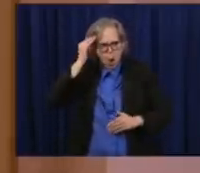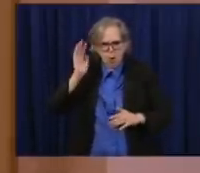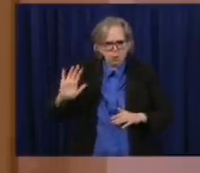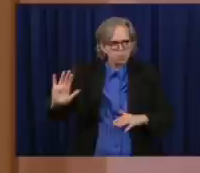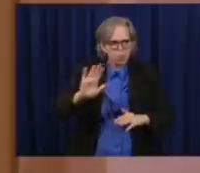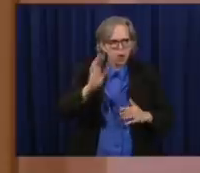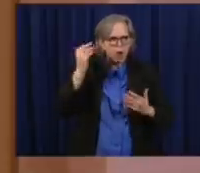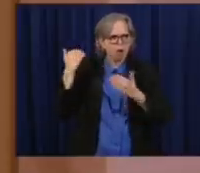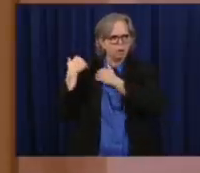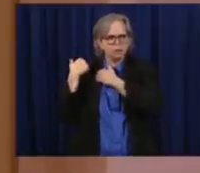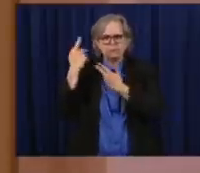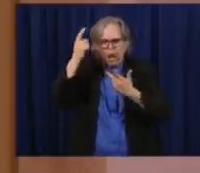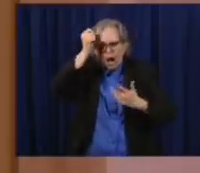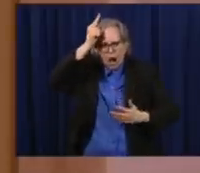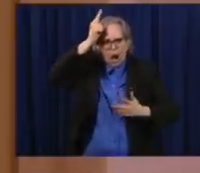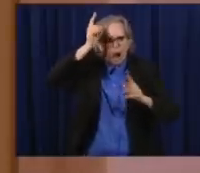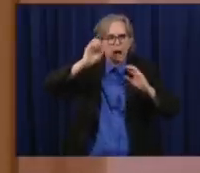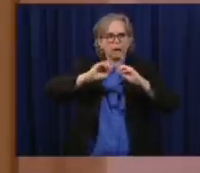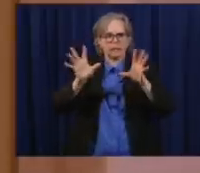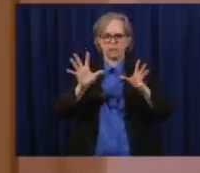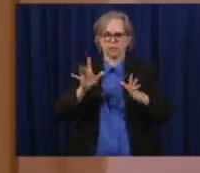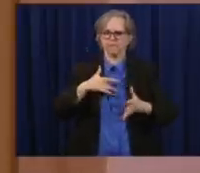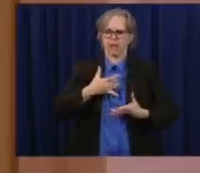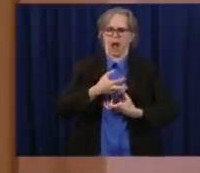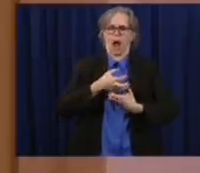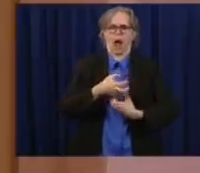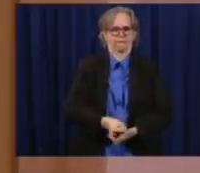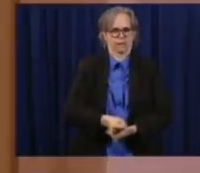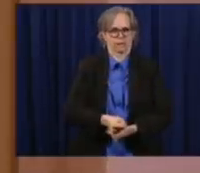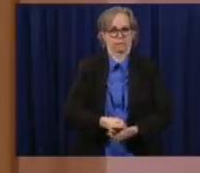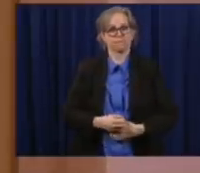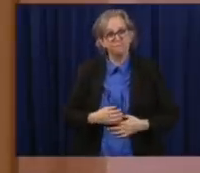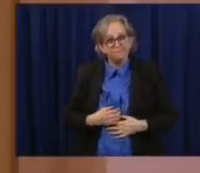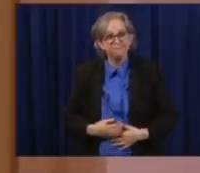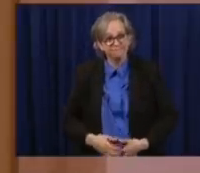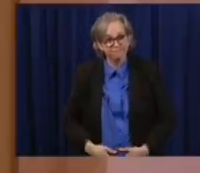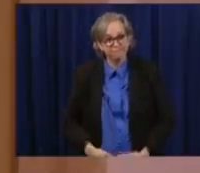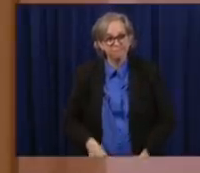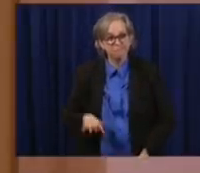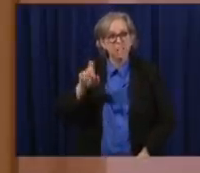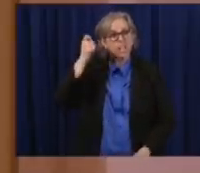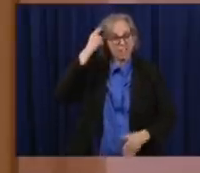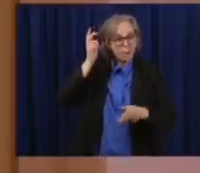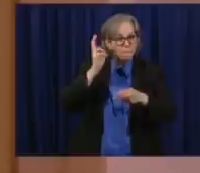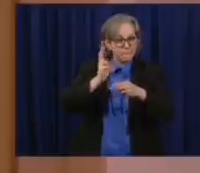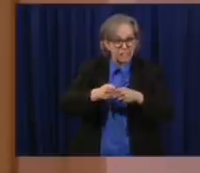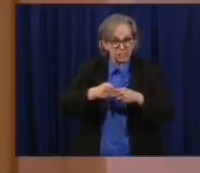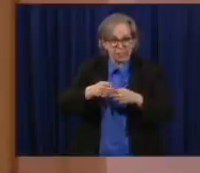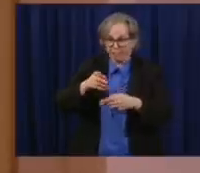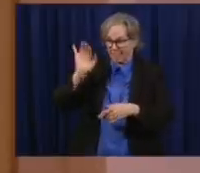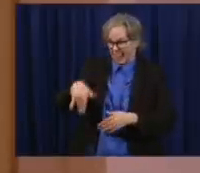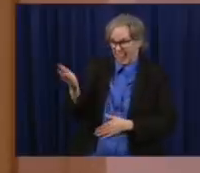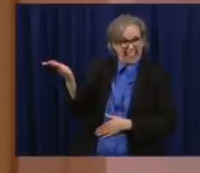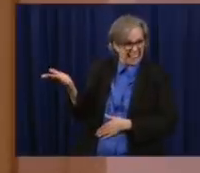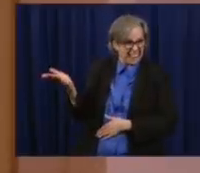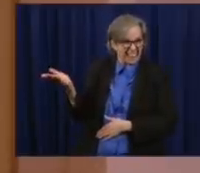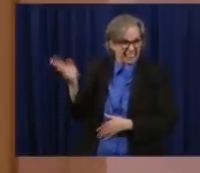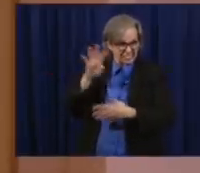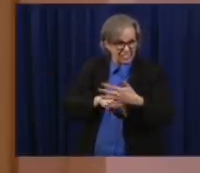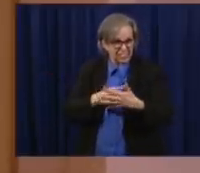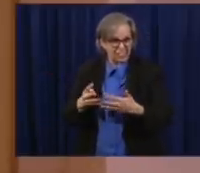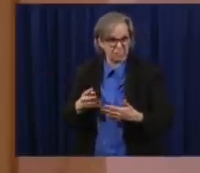governor alluded to this chart a little earlier, and Dr. Acton and I actually had a really